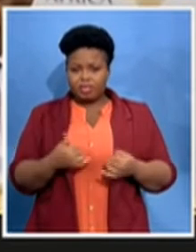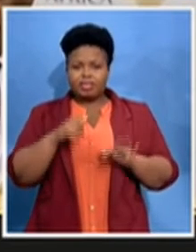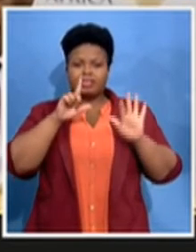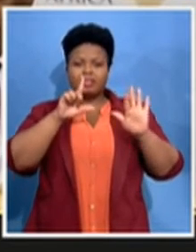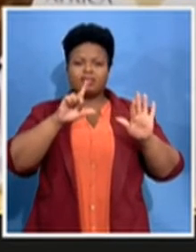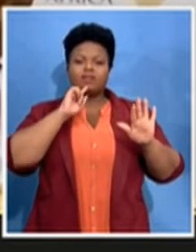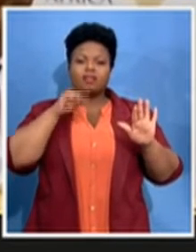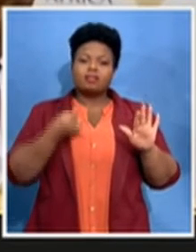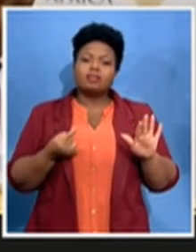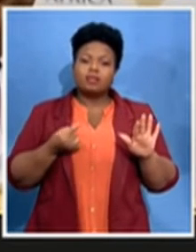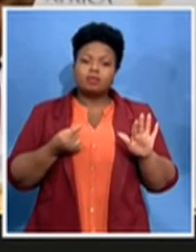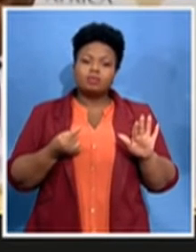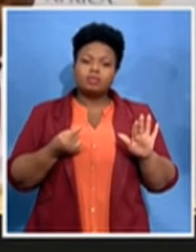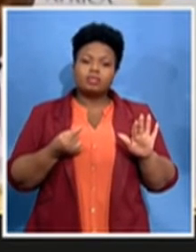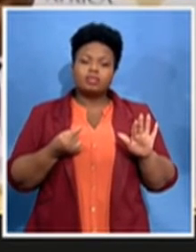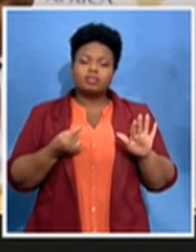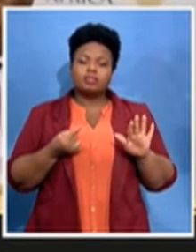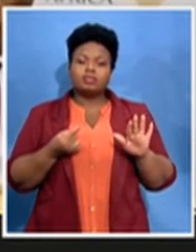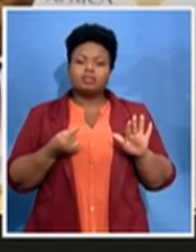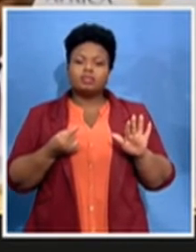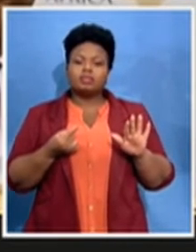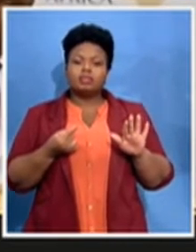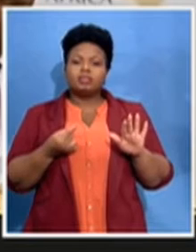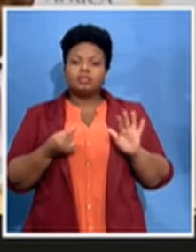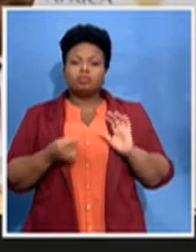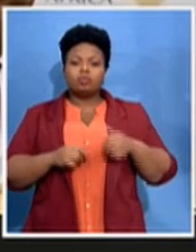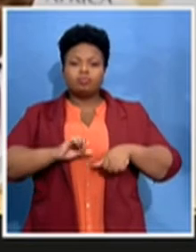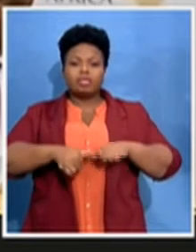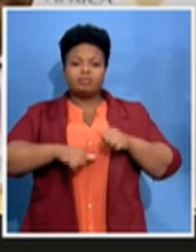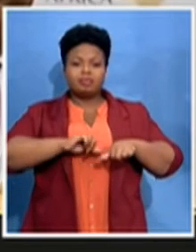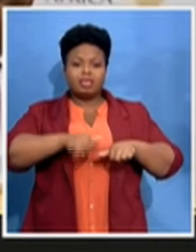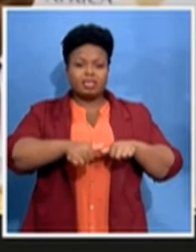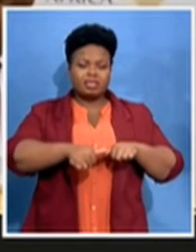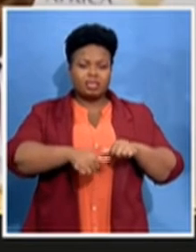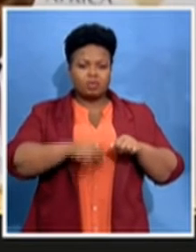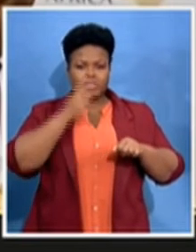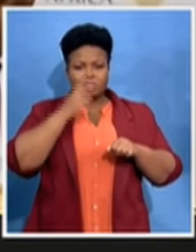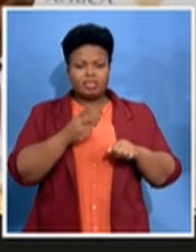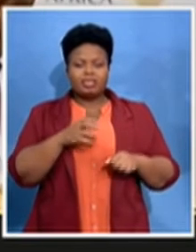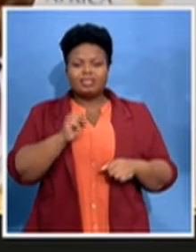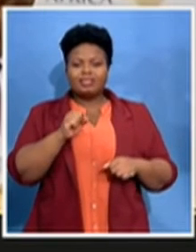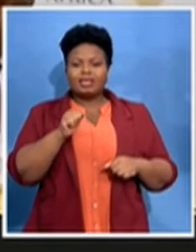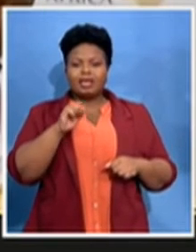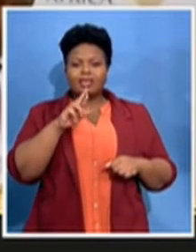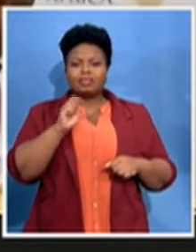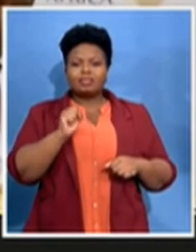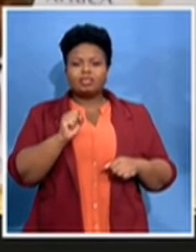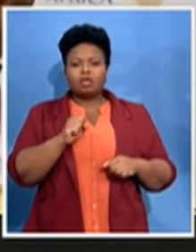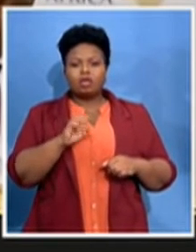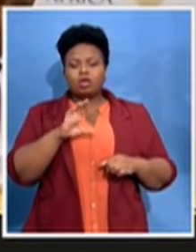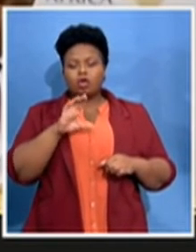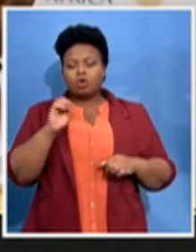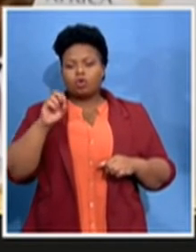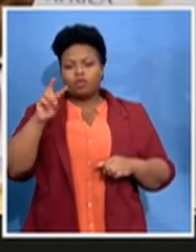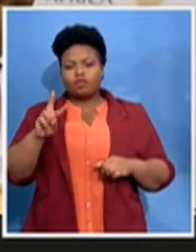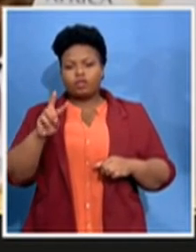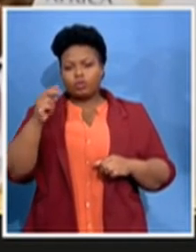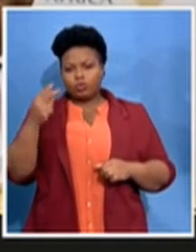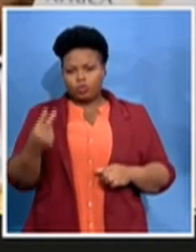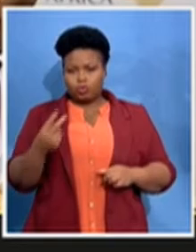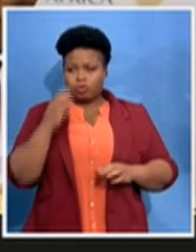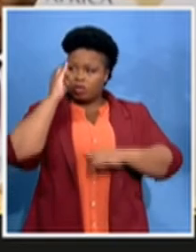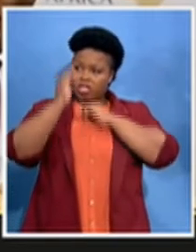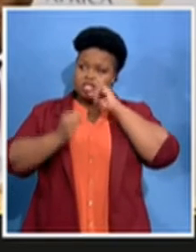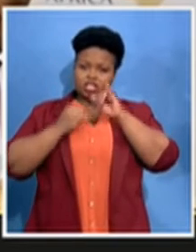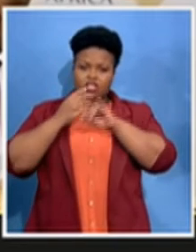COVID sequences or SARS-CoV-2 sequences have been uploaded on the international portal to monitor the circulation of a